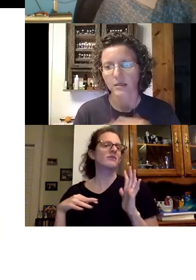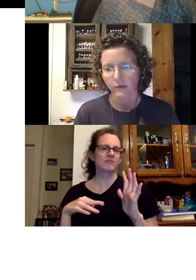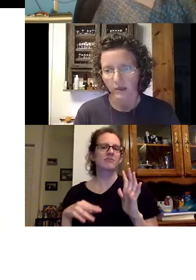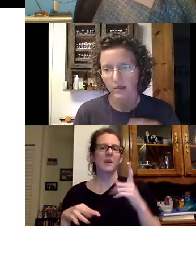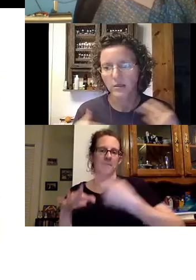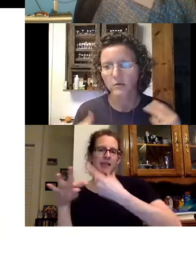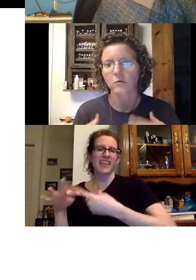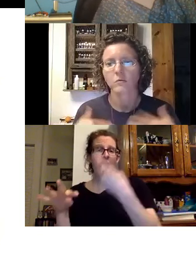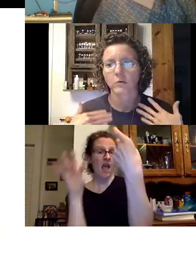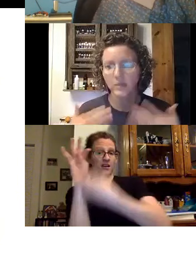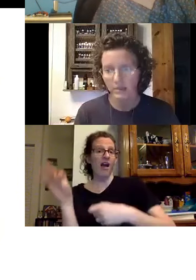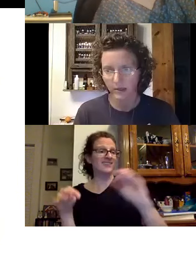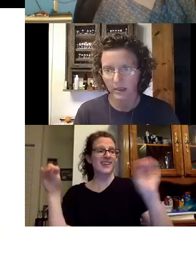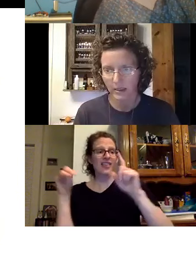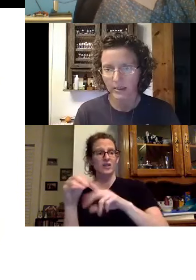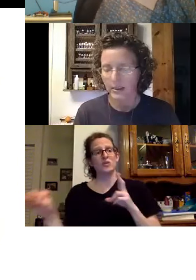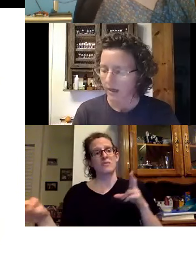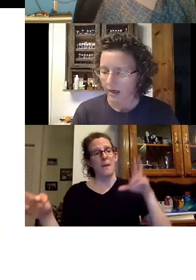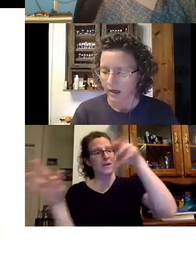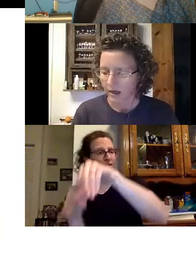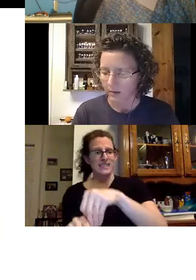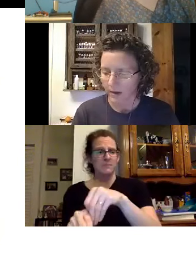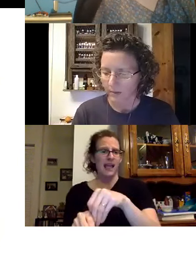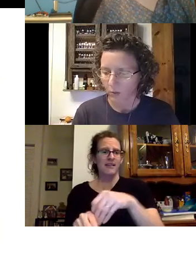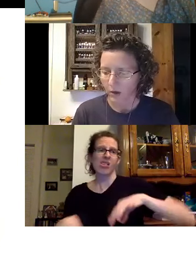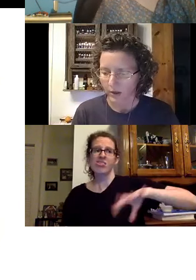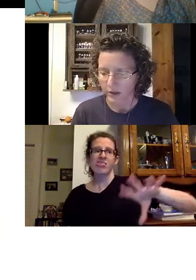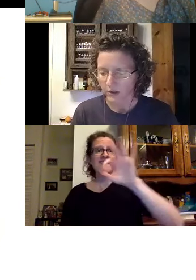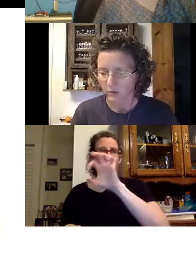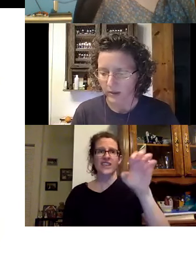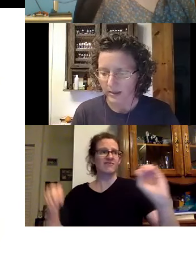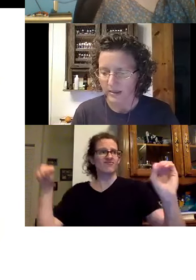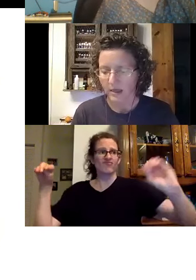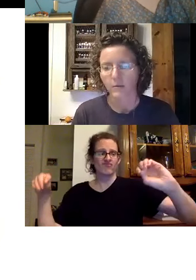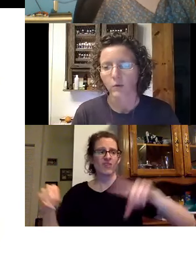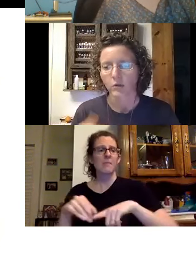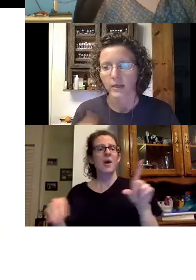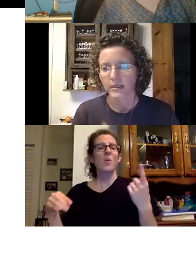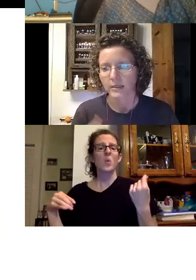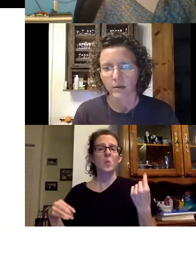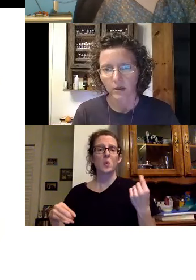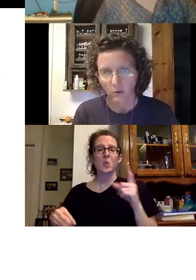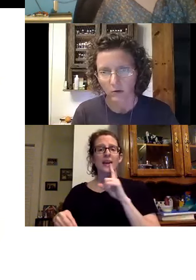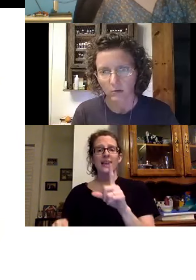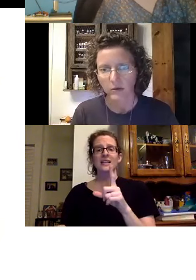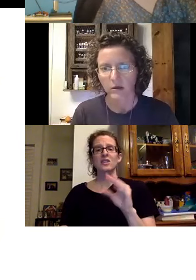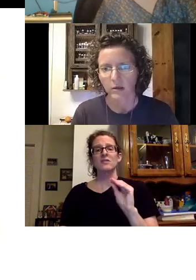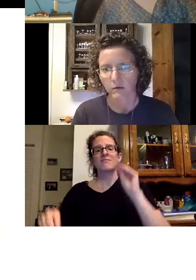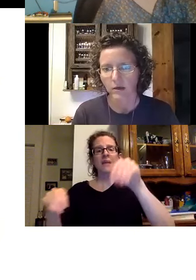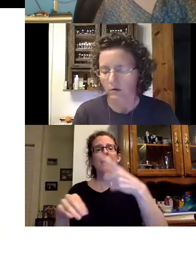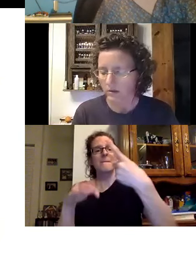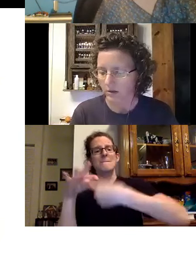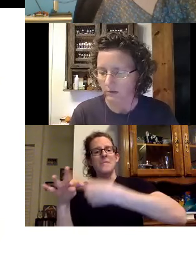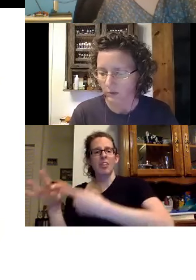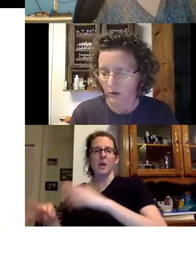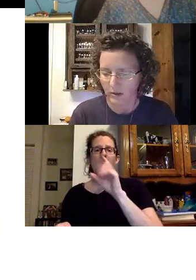costs nothing to participate in it. But what you do is when you place a monthly order with Young Living